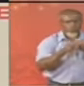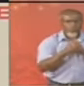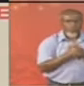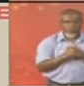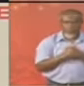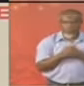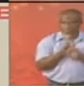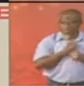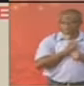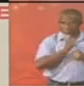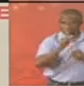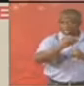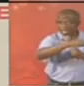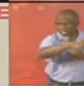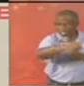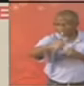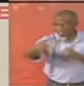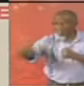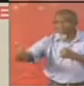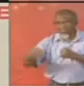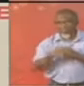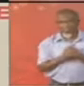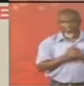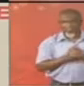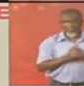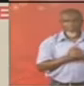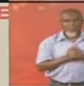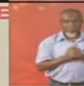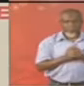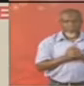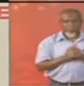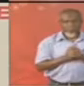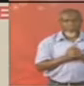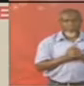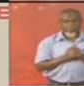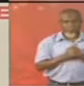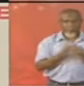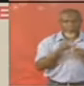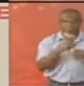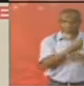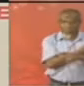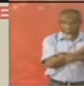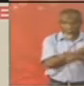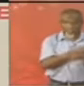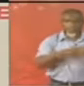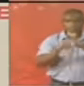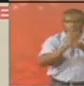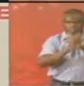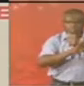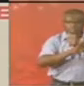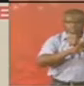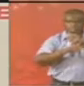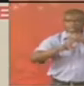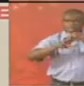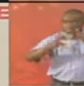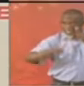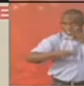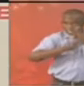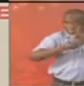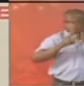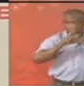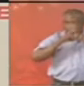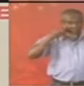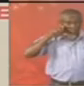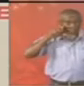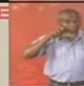of the mask. The vaccine provides its layer of protection. The mask provides an additional layer of protection. The physical distancing